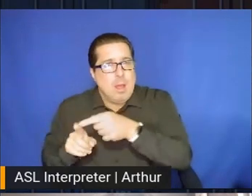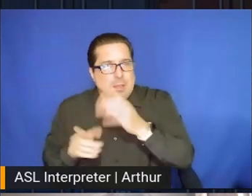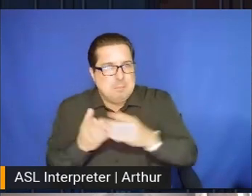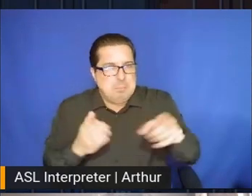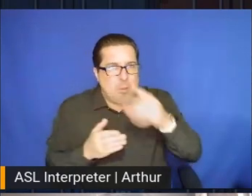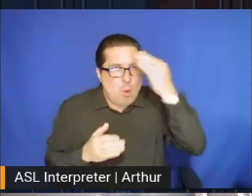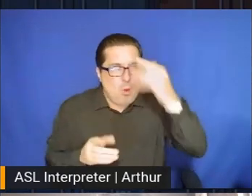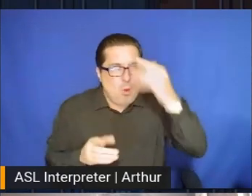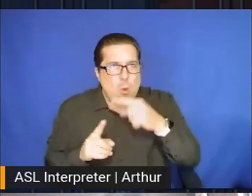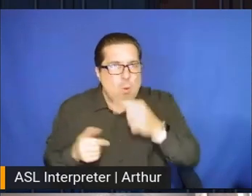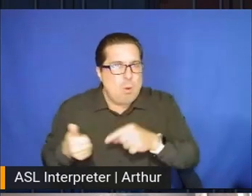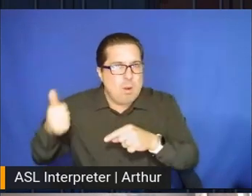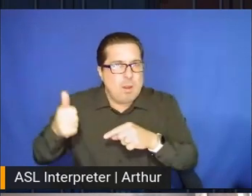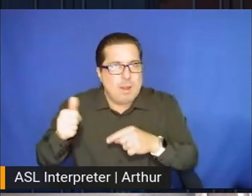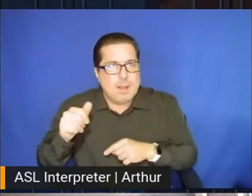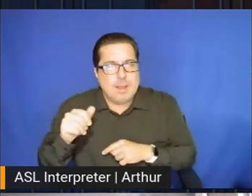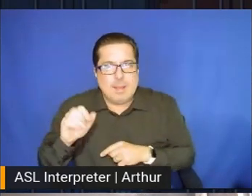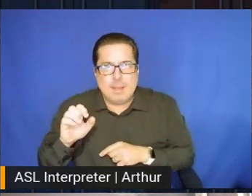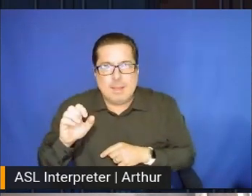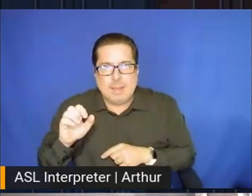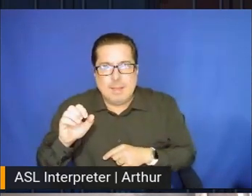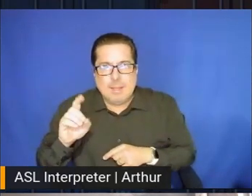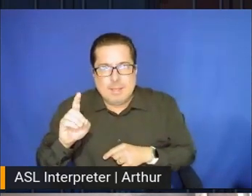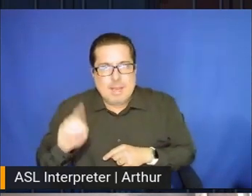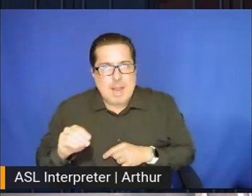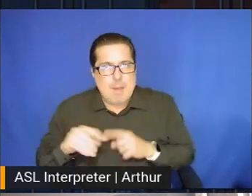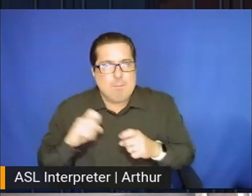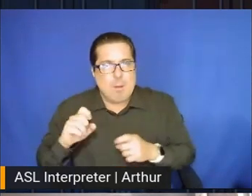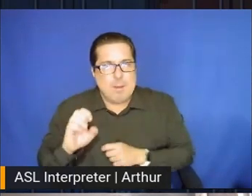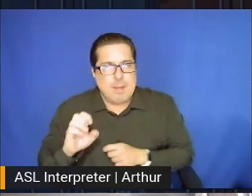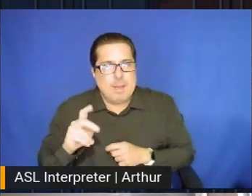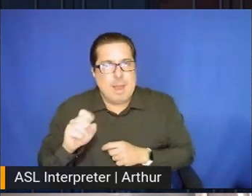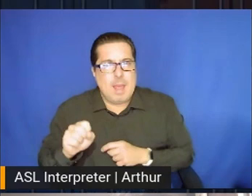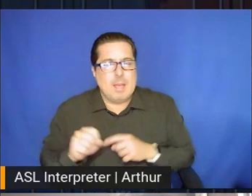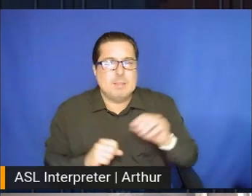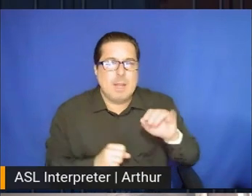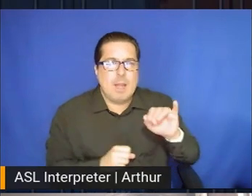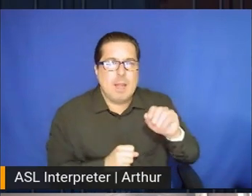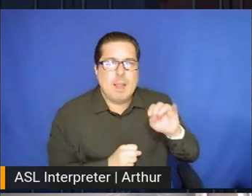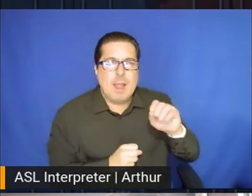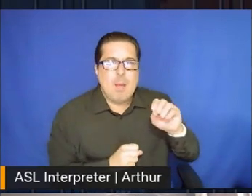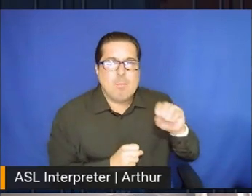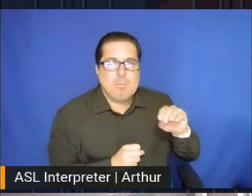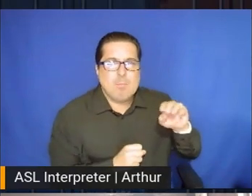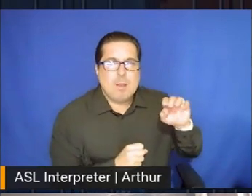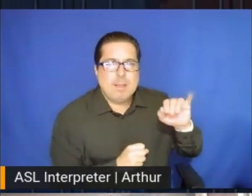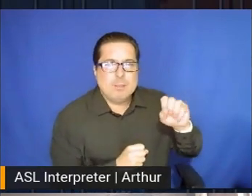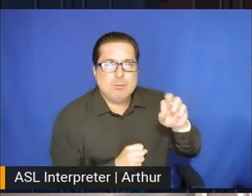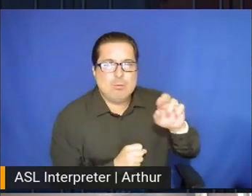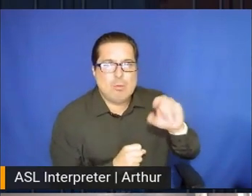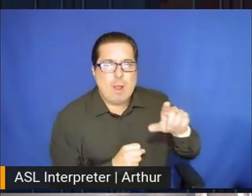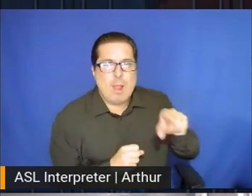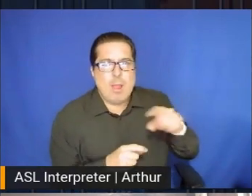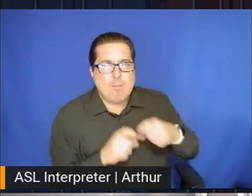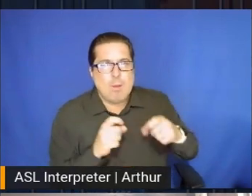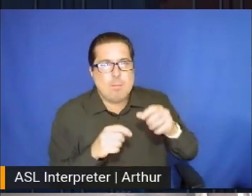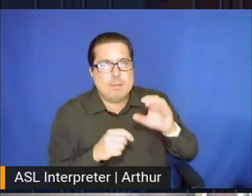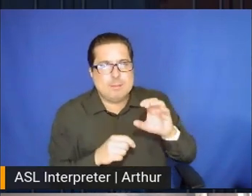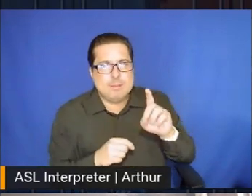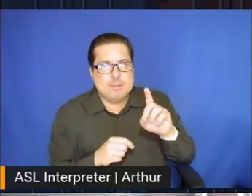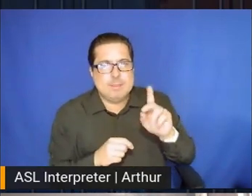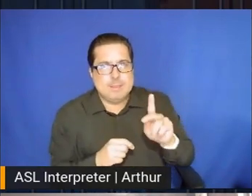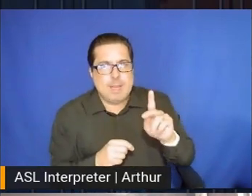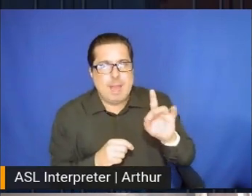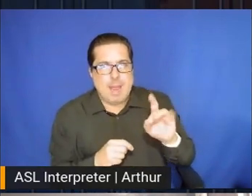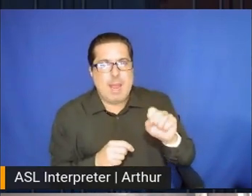PM from EKS, and Elad Ben Israel, who used to be the principal SDE for the CDK team. And